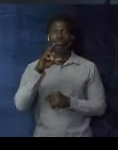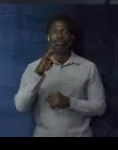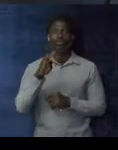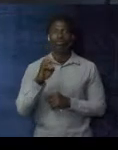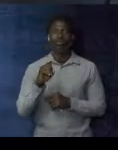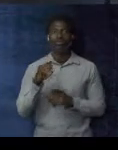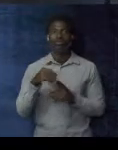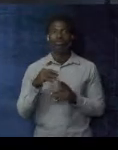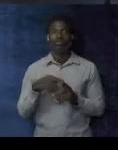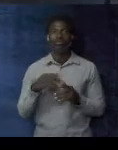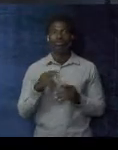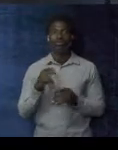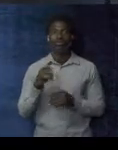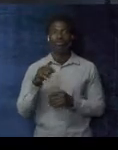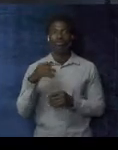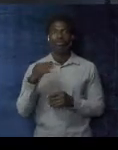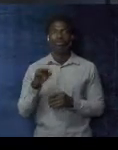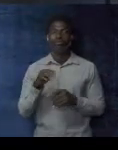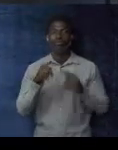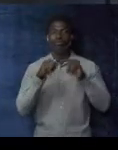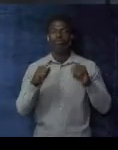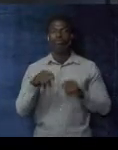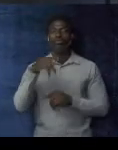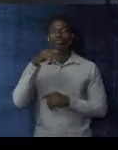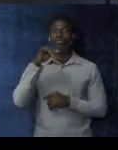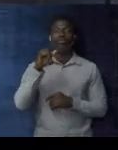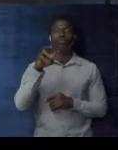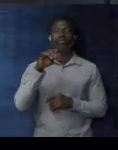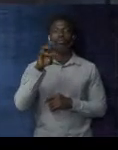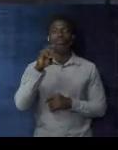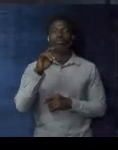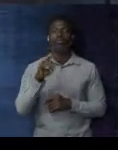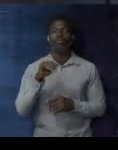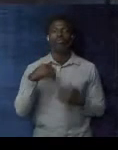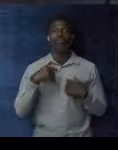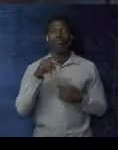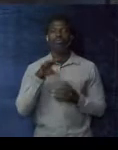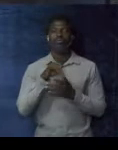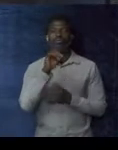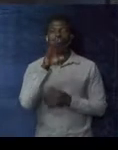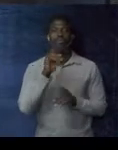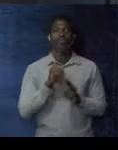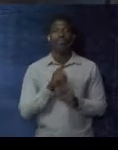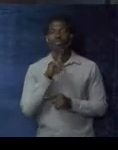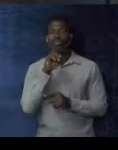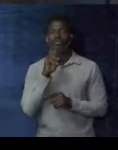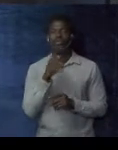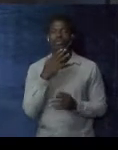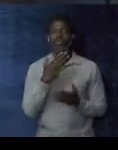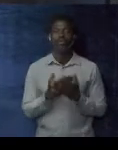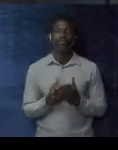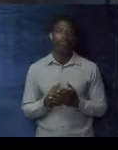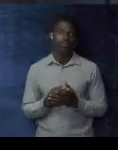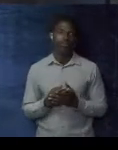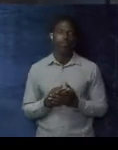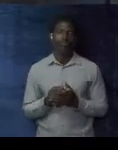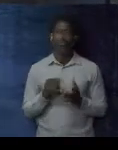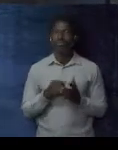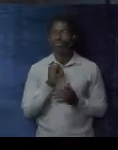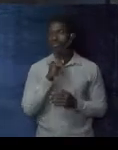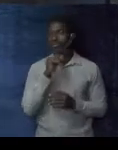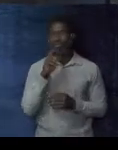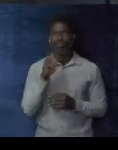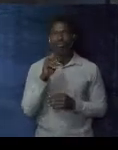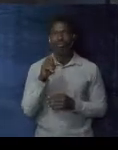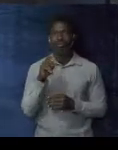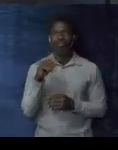Or the net of a triangular pyramid? Have you selected your answer? Good. Now, it's not going to be the net of a